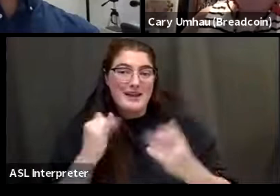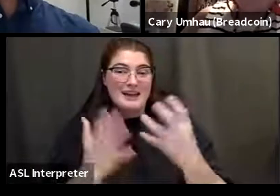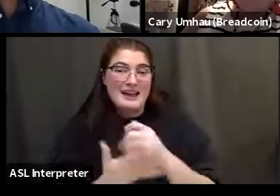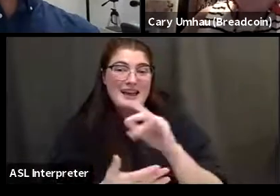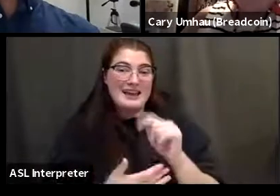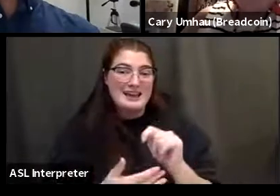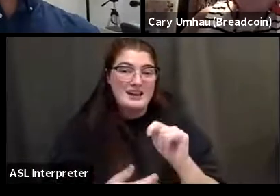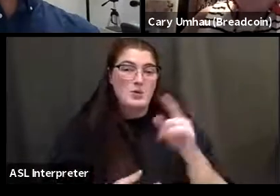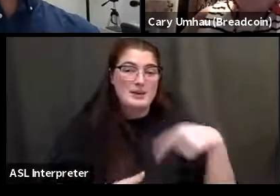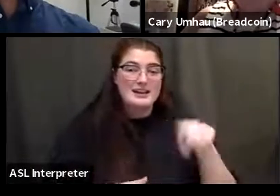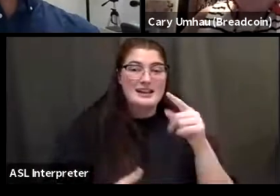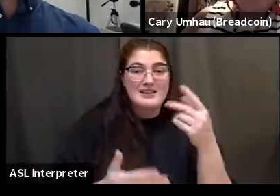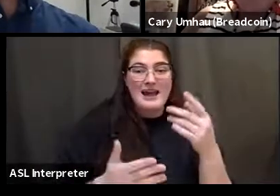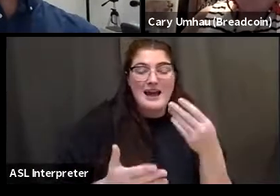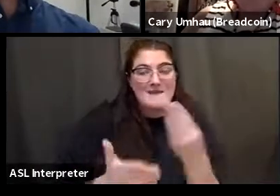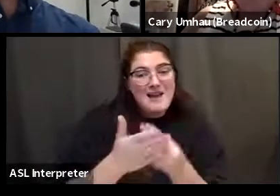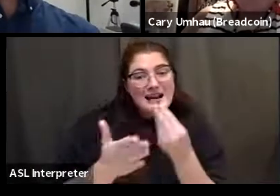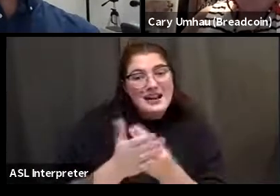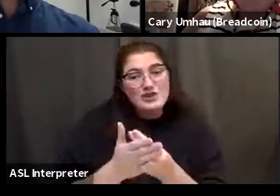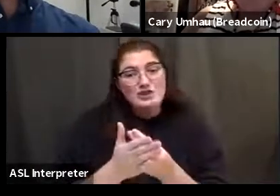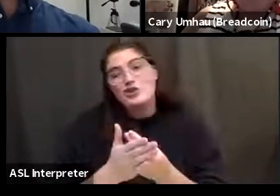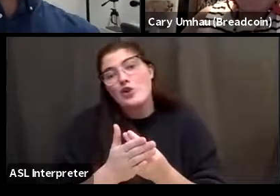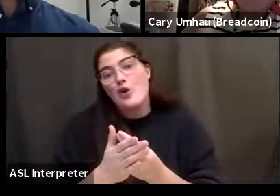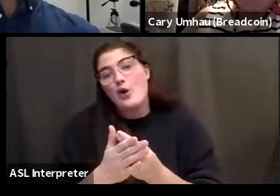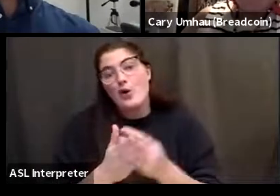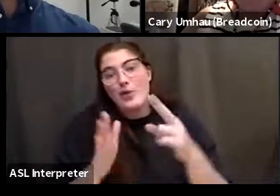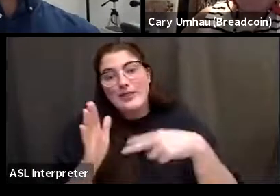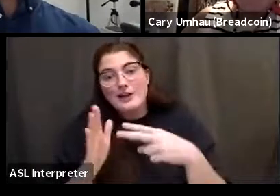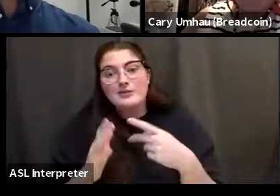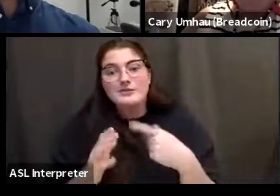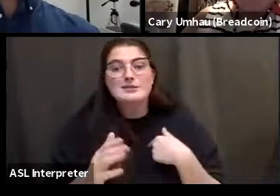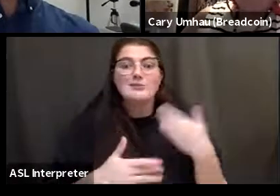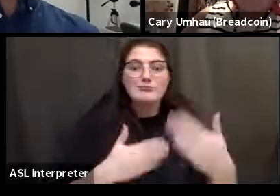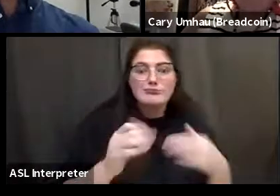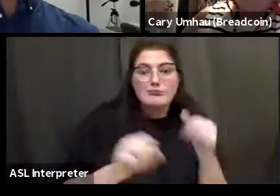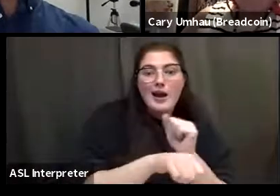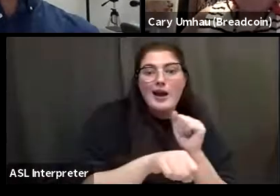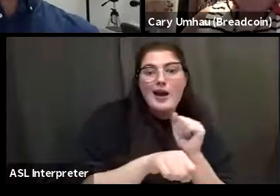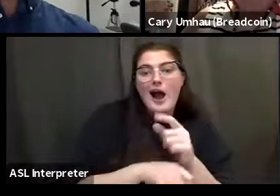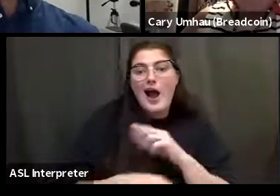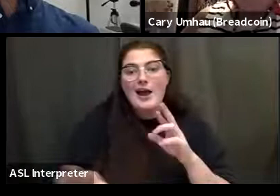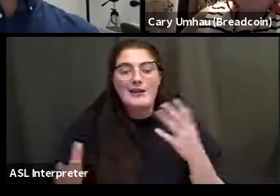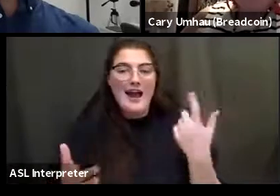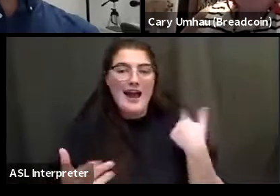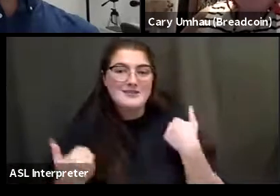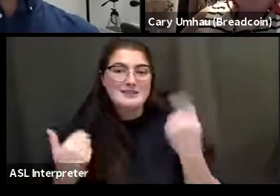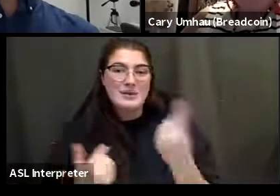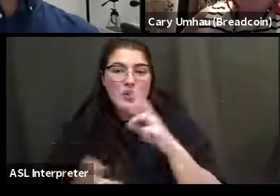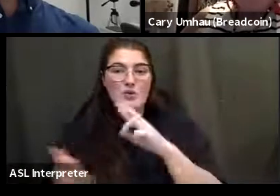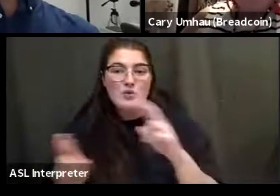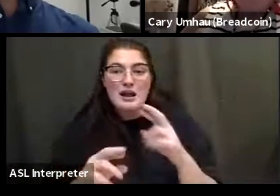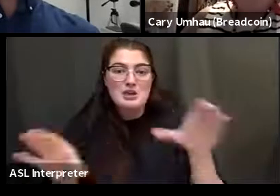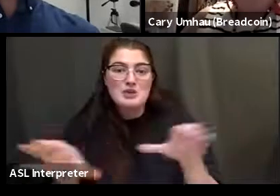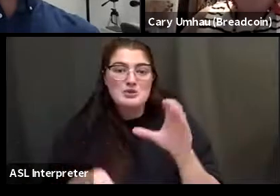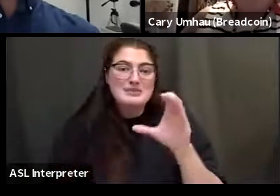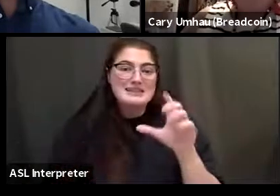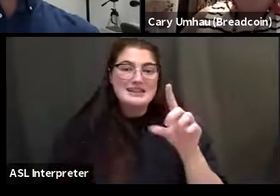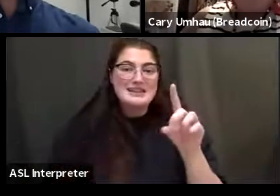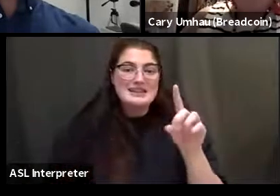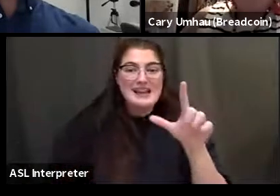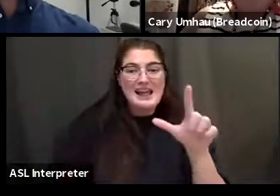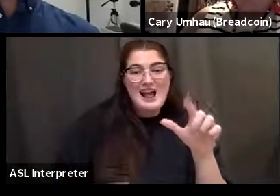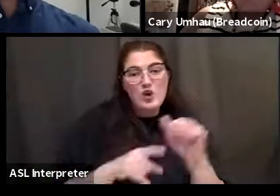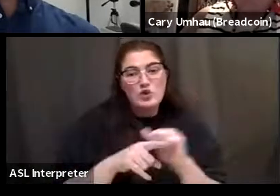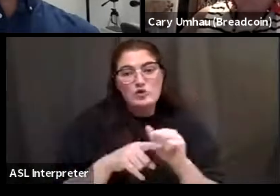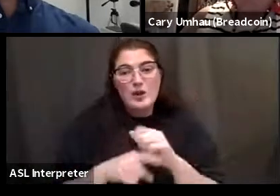literacy. We need to do entrepreneurship. I got somebody ready to do CDL training. We want to do billing